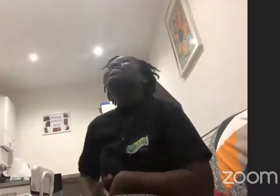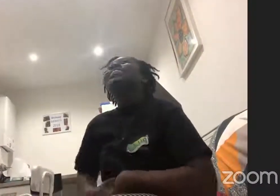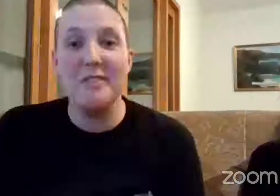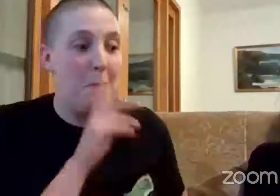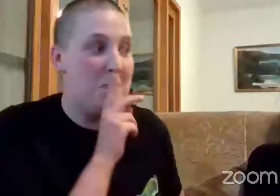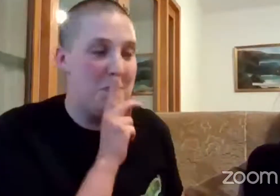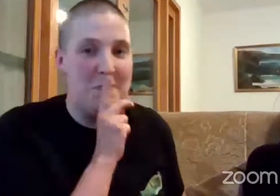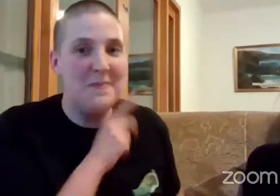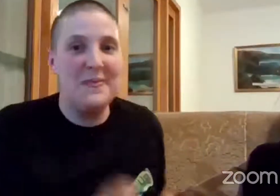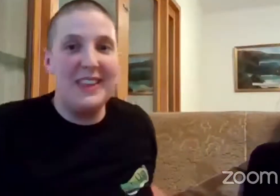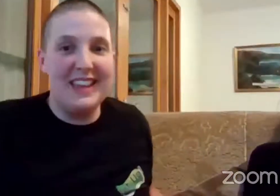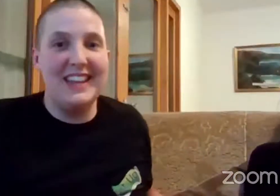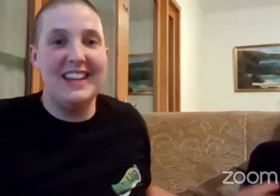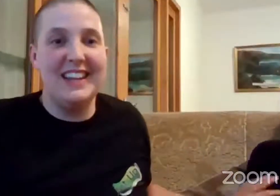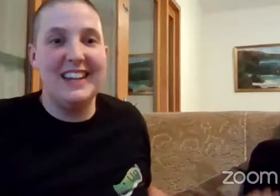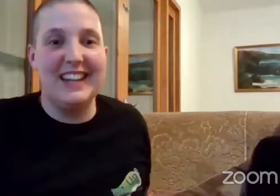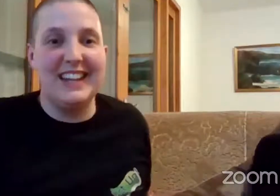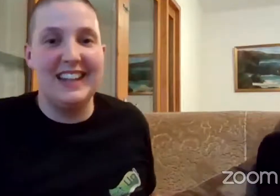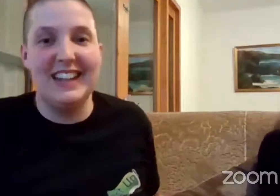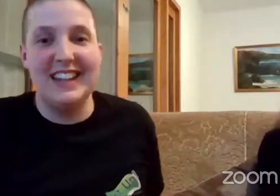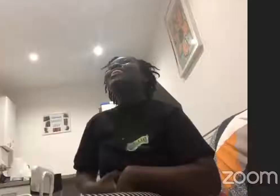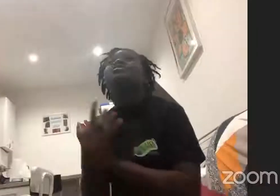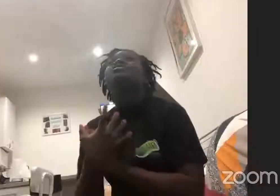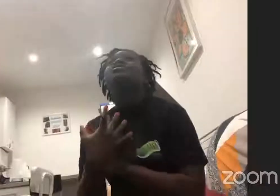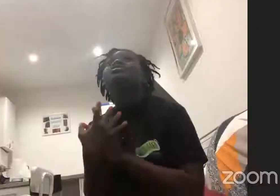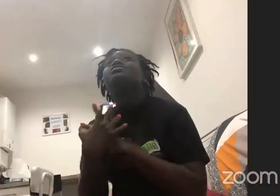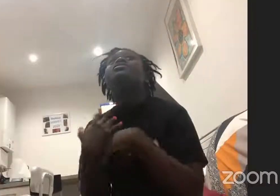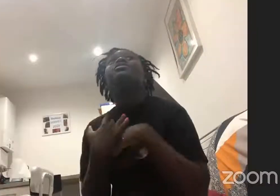I really like